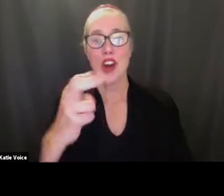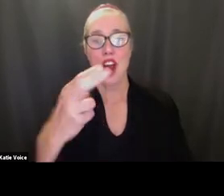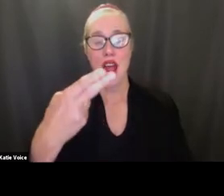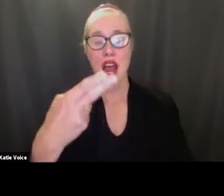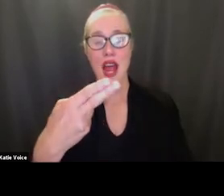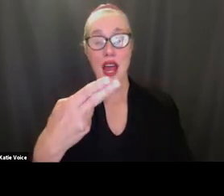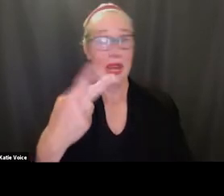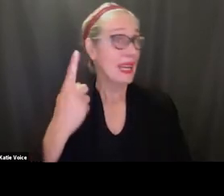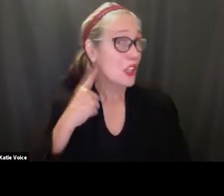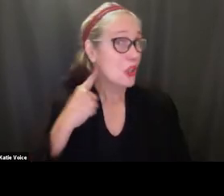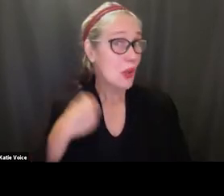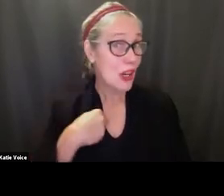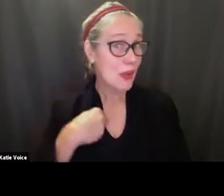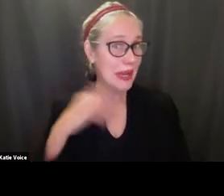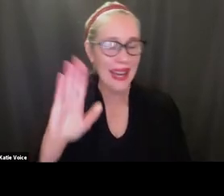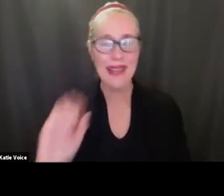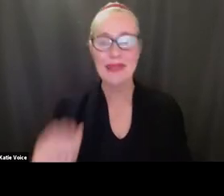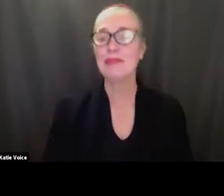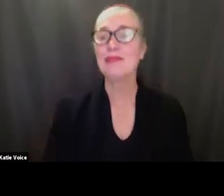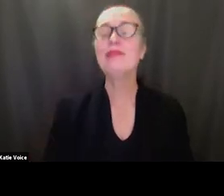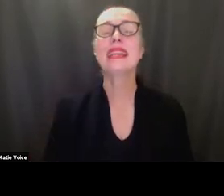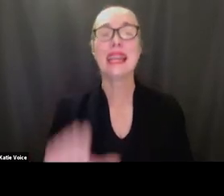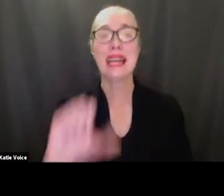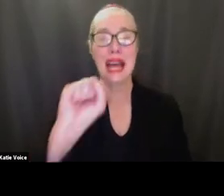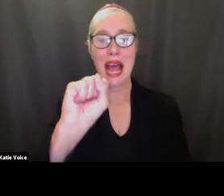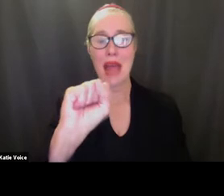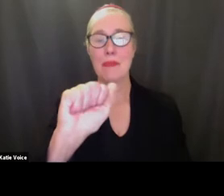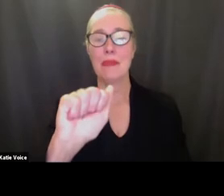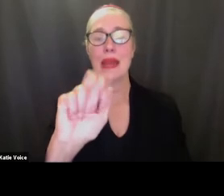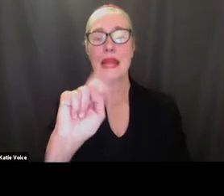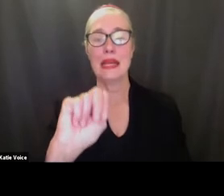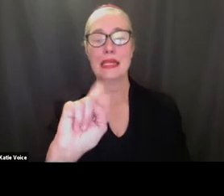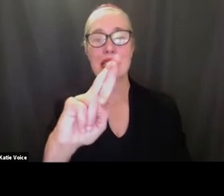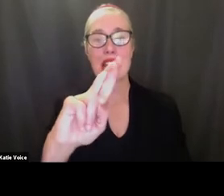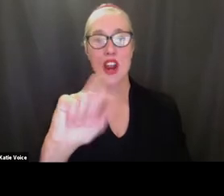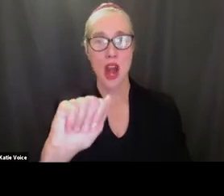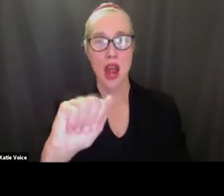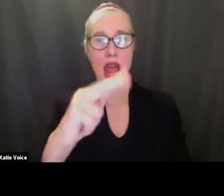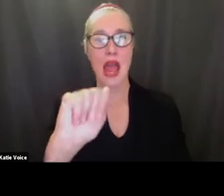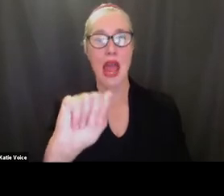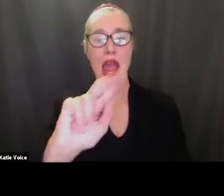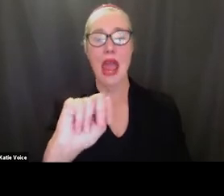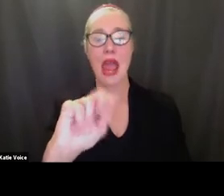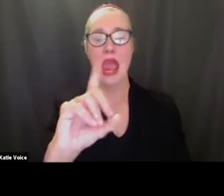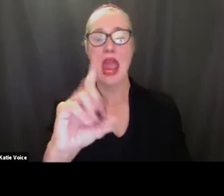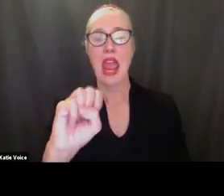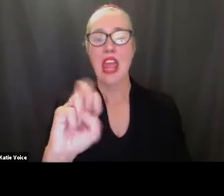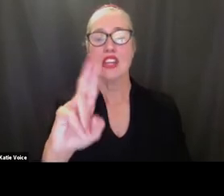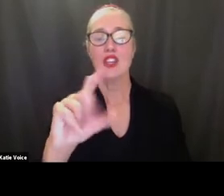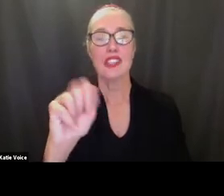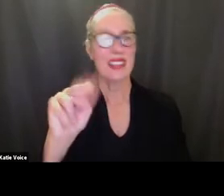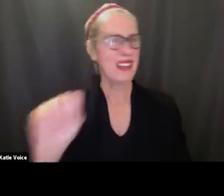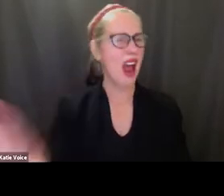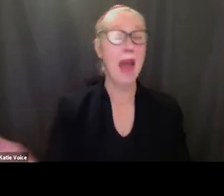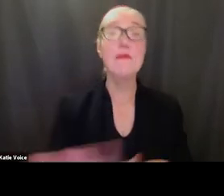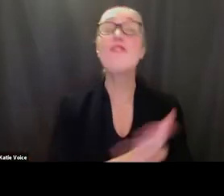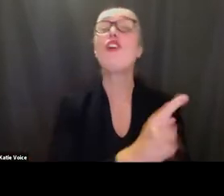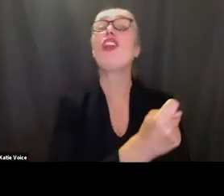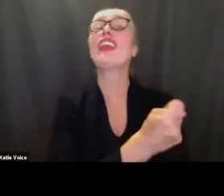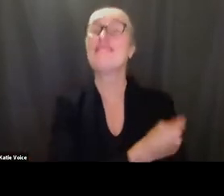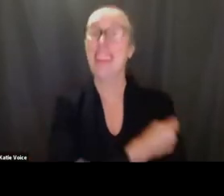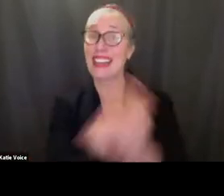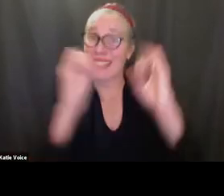hi can you hear me yes hi this is sarah anderson first of all i want to say that i am a fully vaccinated